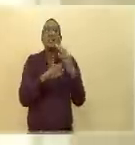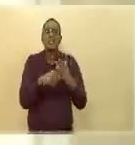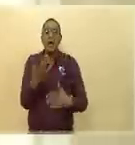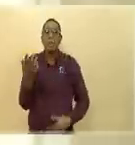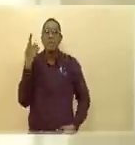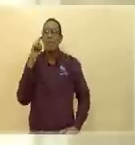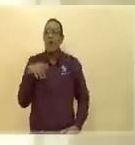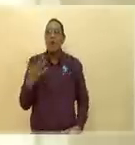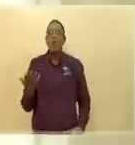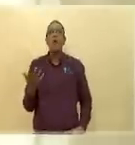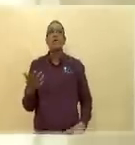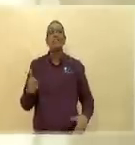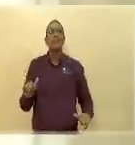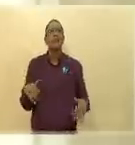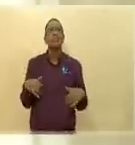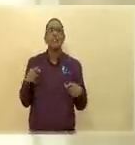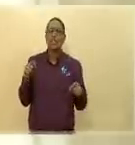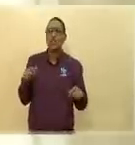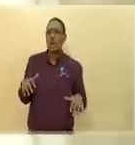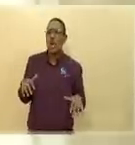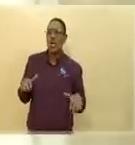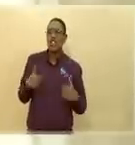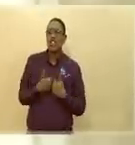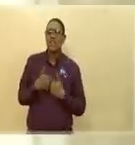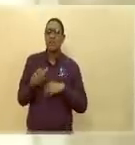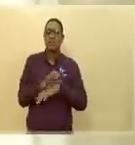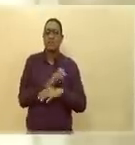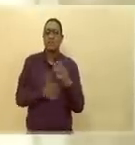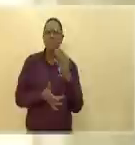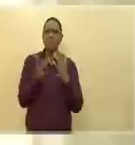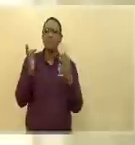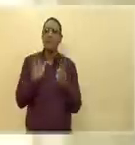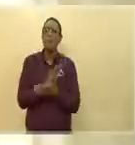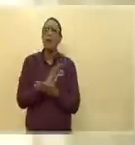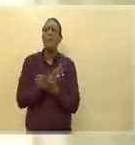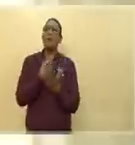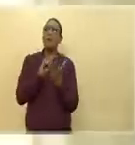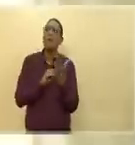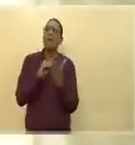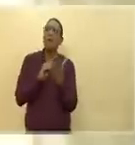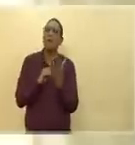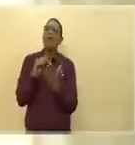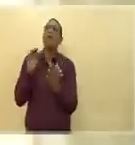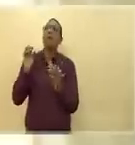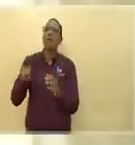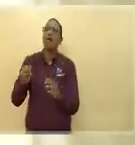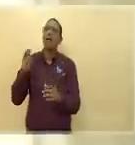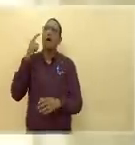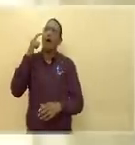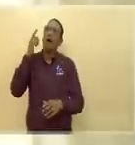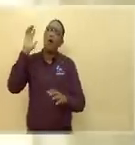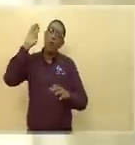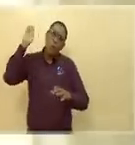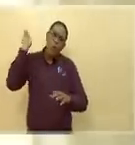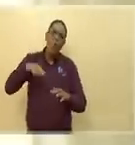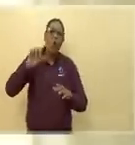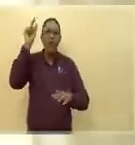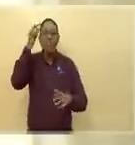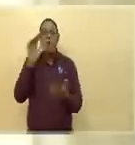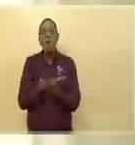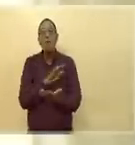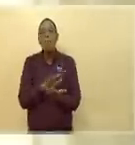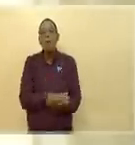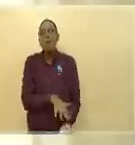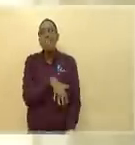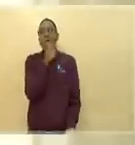for the still daunting challenge of digitizing paper-based records throughout government and society, which are, of